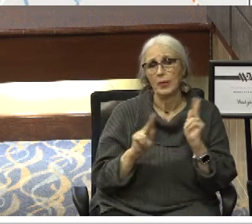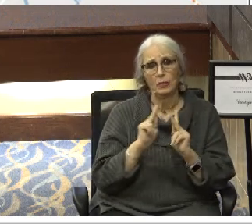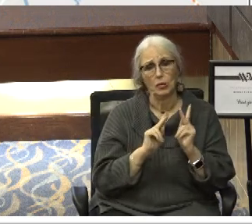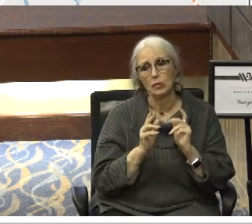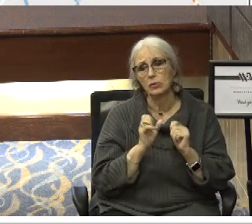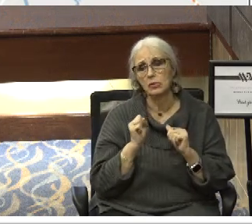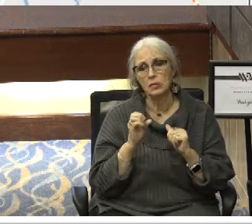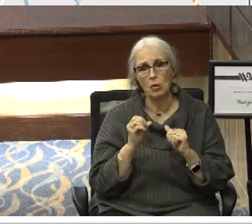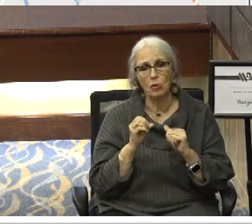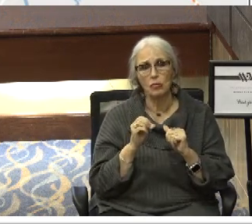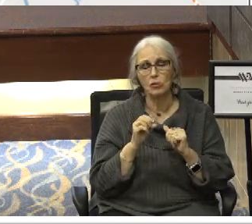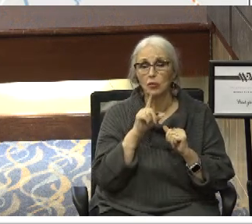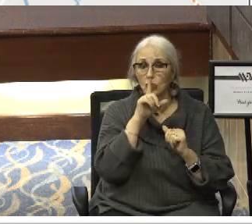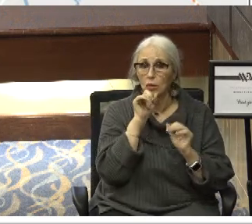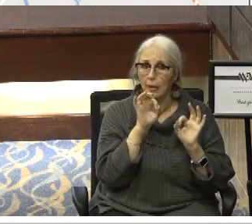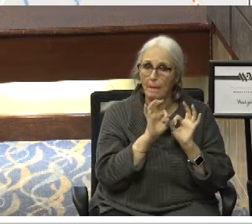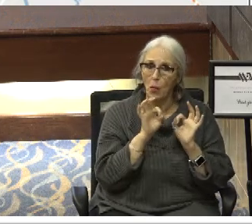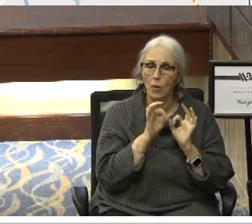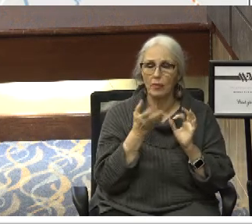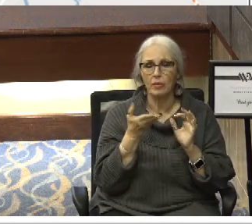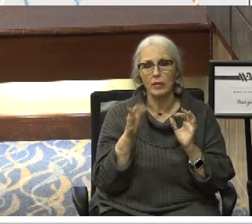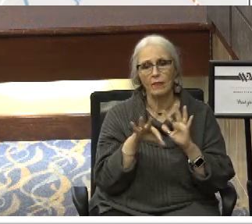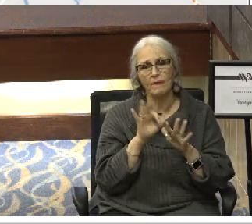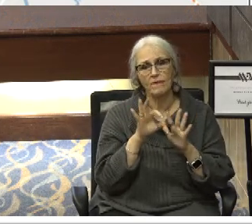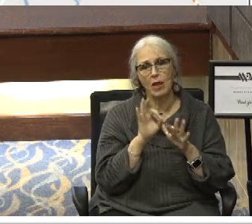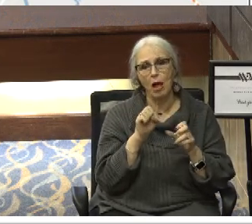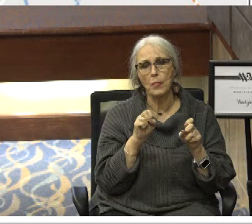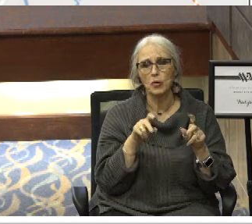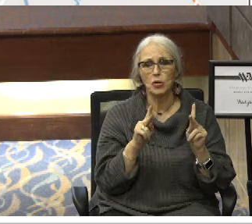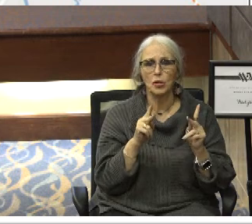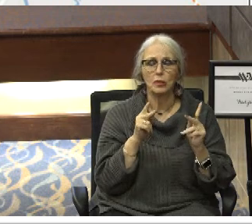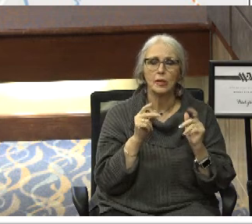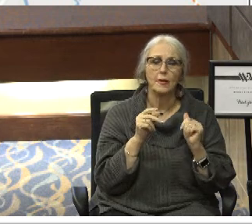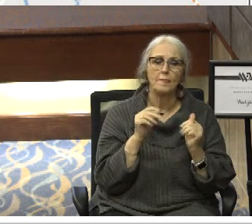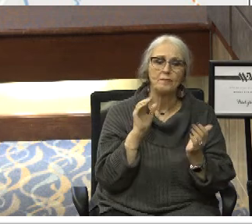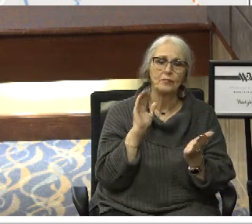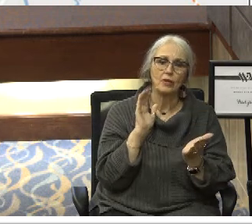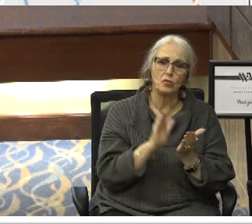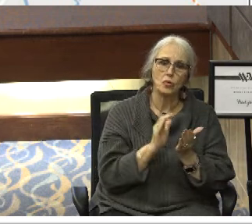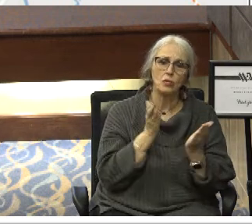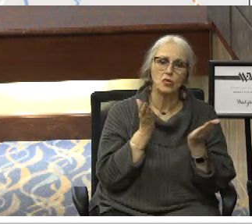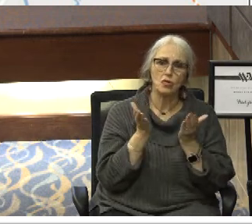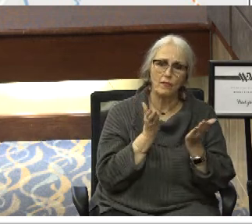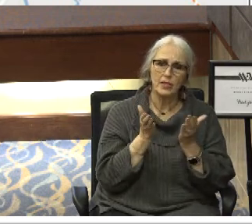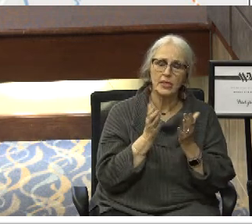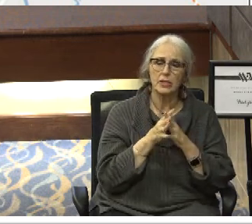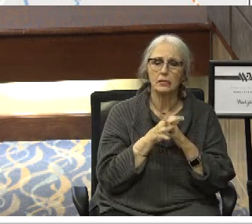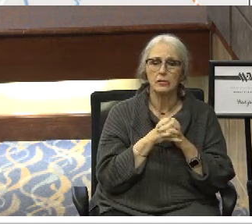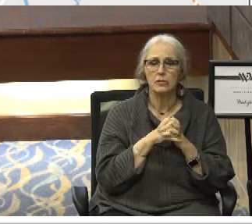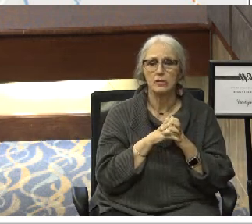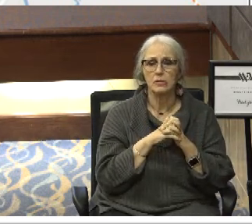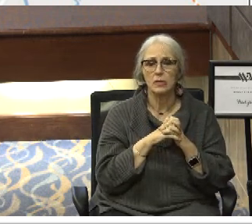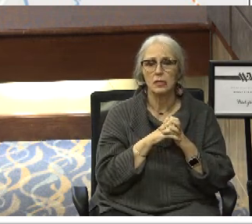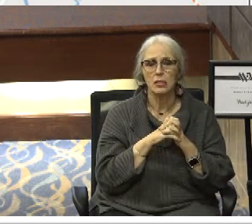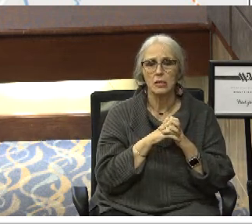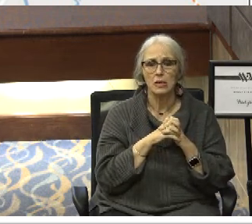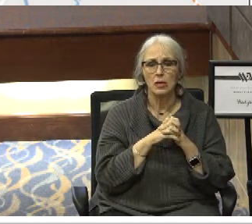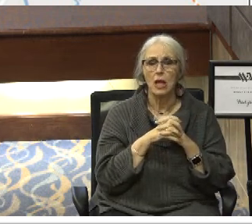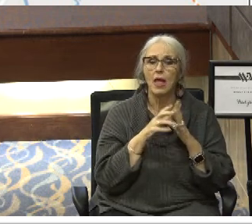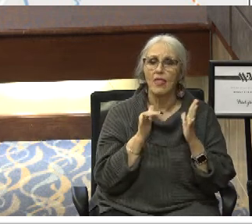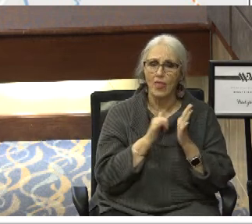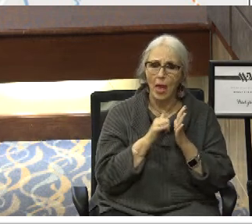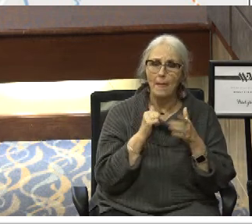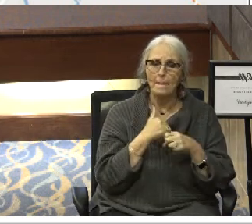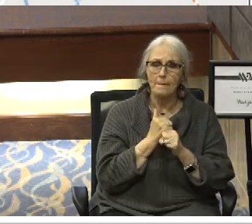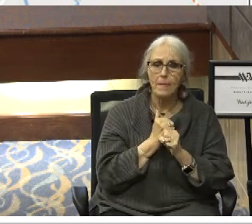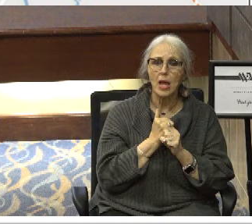Some of the key findings is we found opportunity to reduce service redundancies and design more intuitive service. This will make